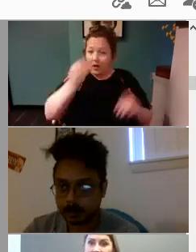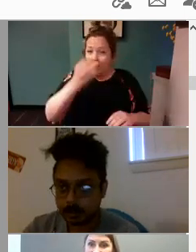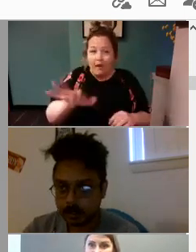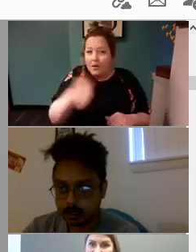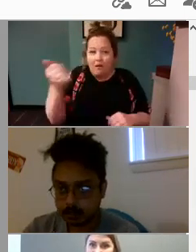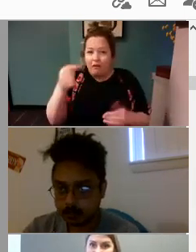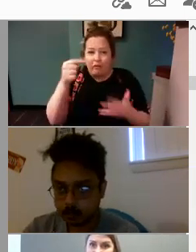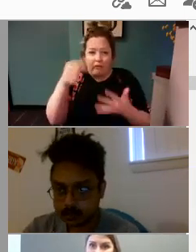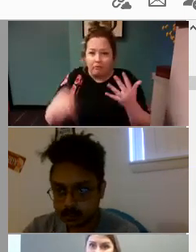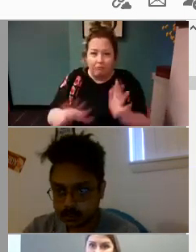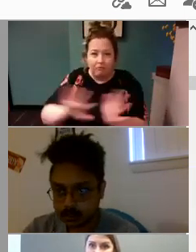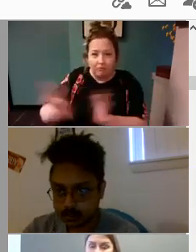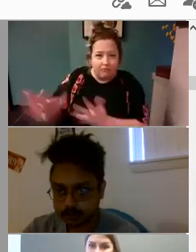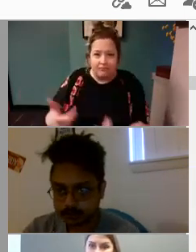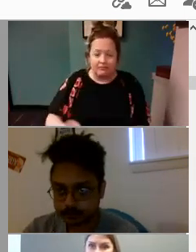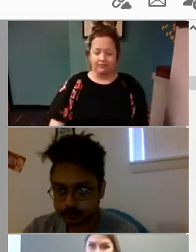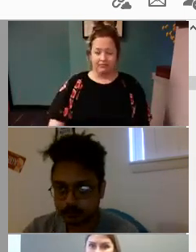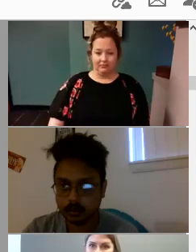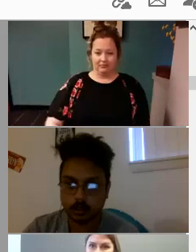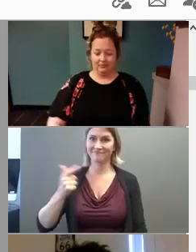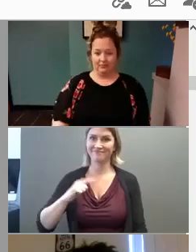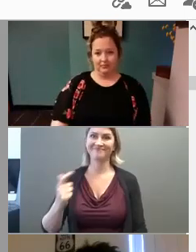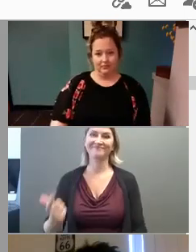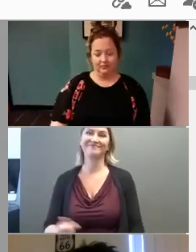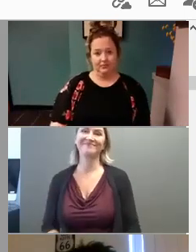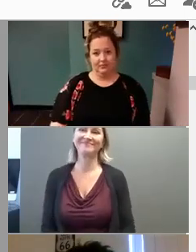Okay. Give me one sec.